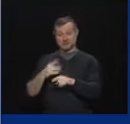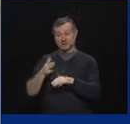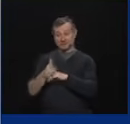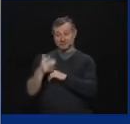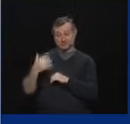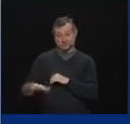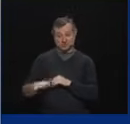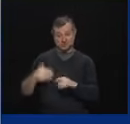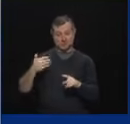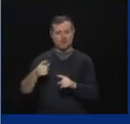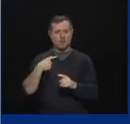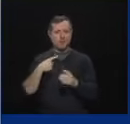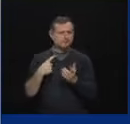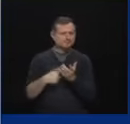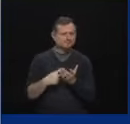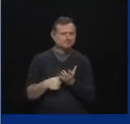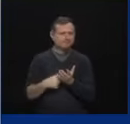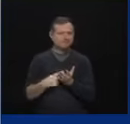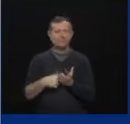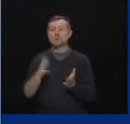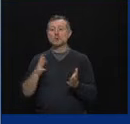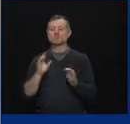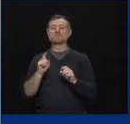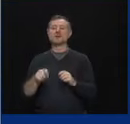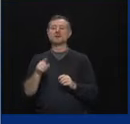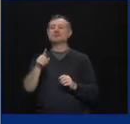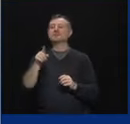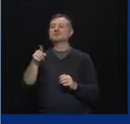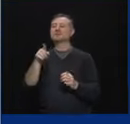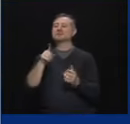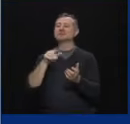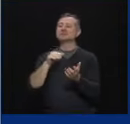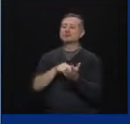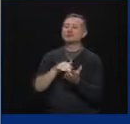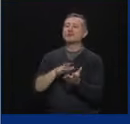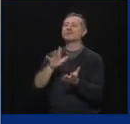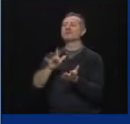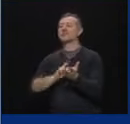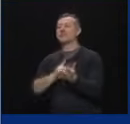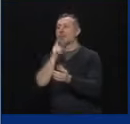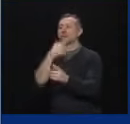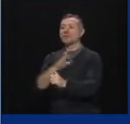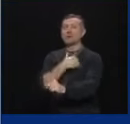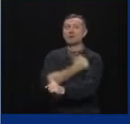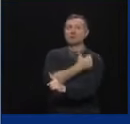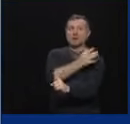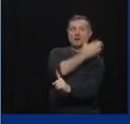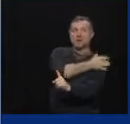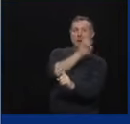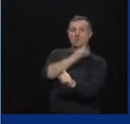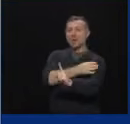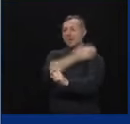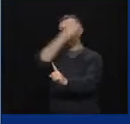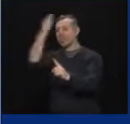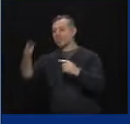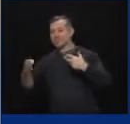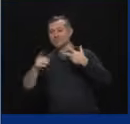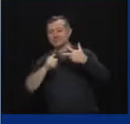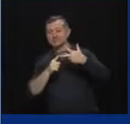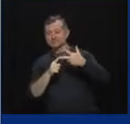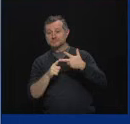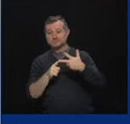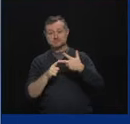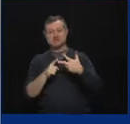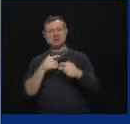doctor, a pharmacist, or take advantage of one of our, we have to stop hitting that, taking advantage of one of our mass vaccination sites. We'll make sure all